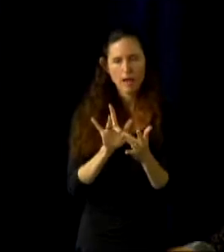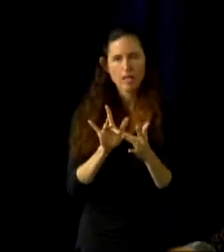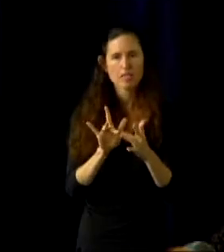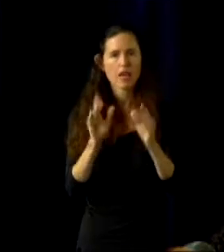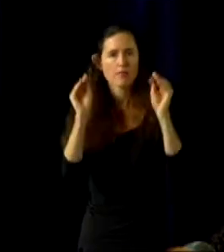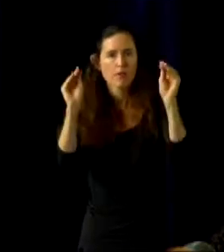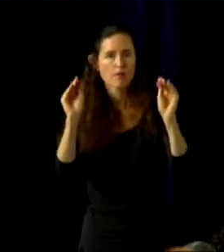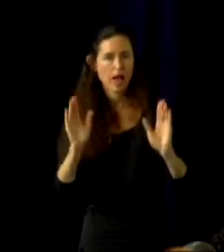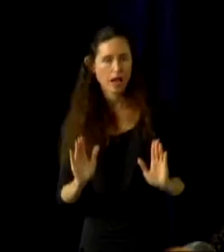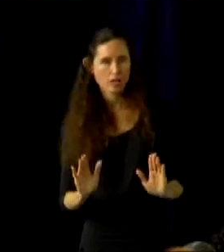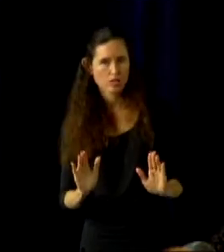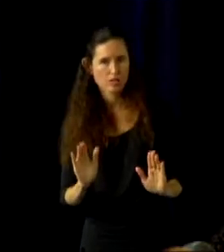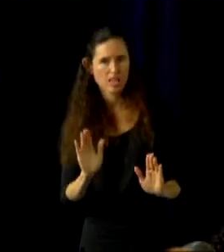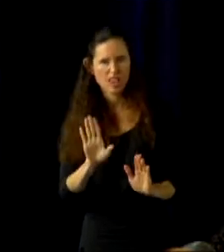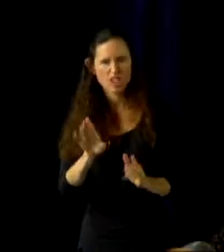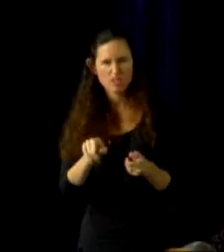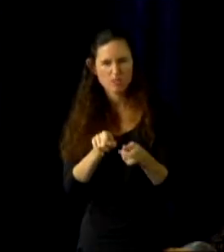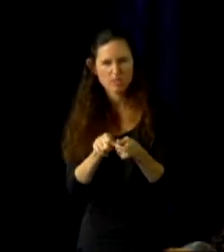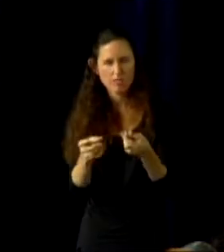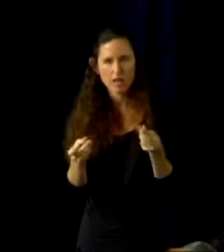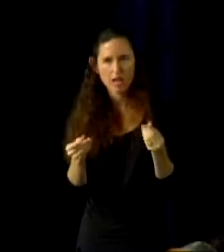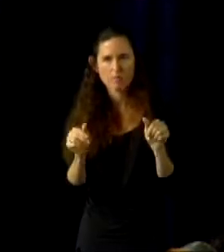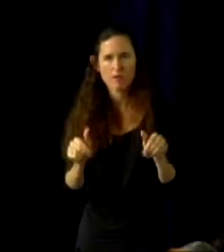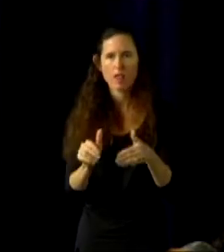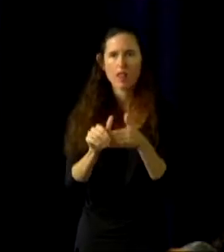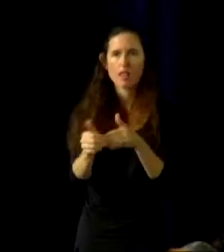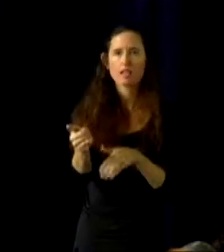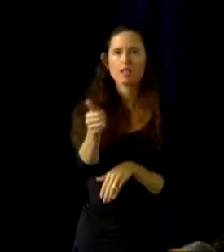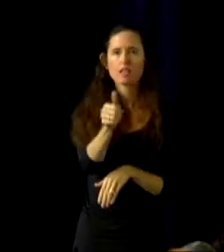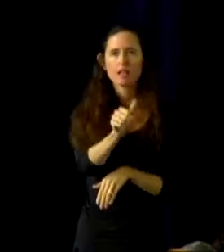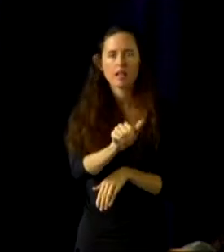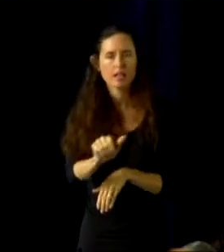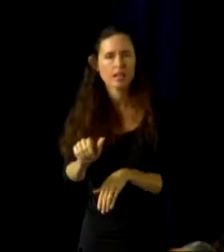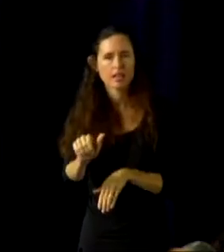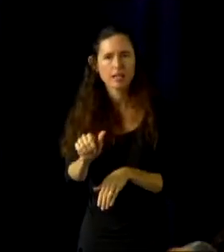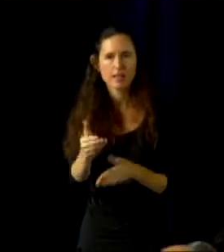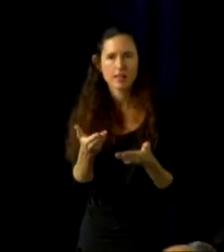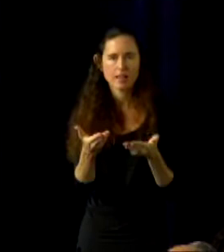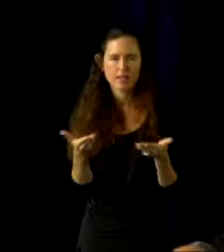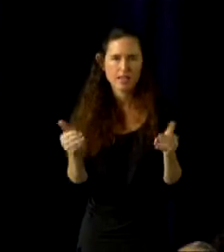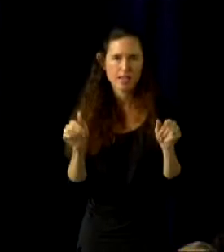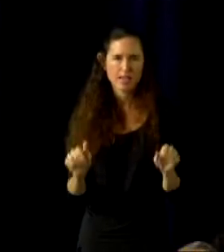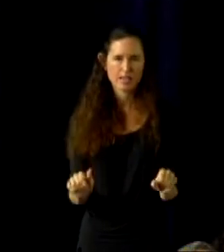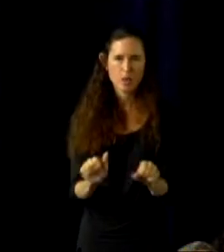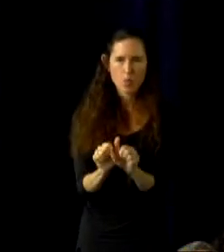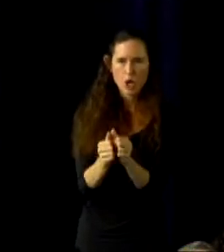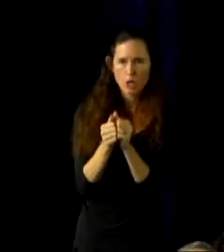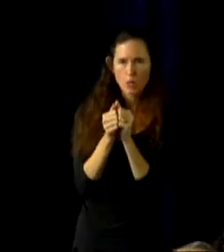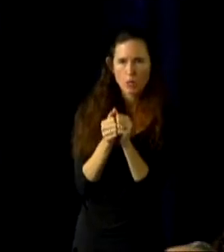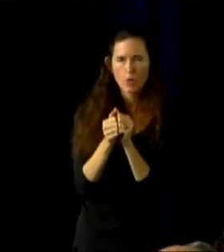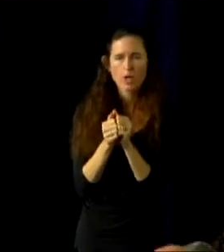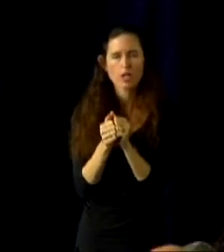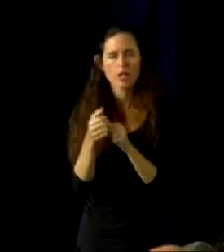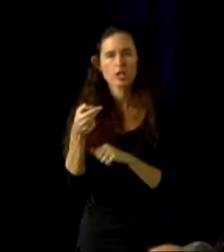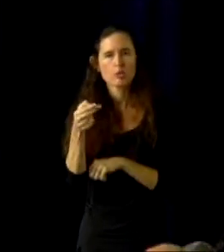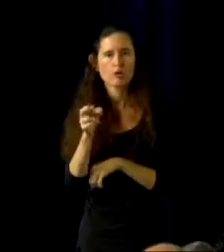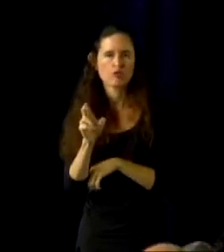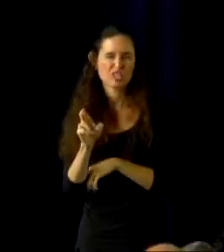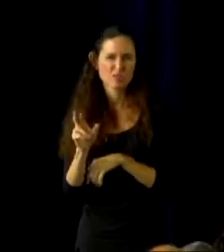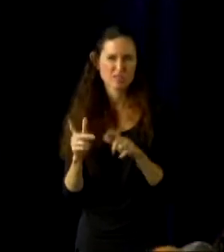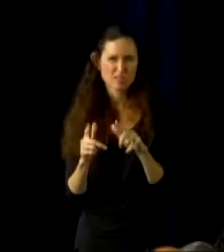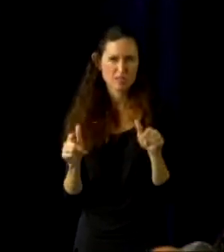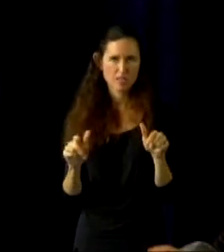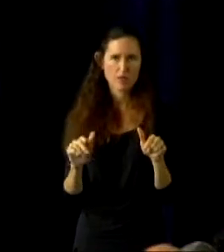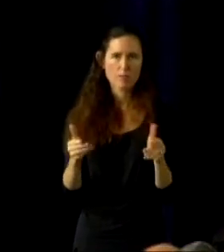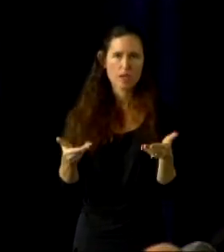specific campus, will lead any necessary campus-based faculty gathers, and collaborate with human resources and faculty onboarding as well. Let